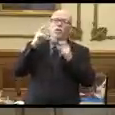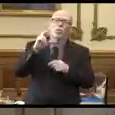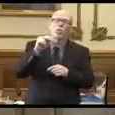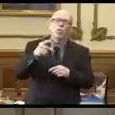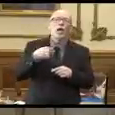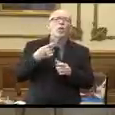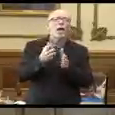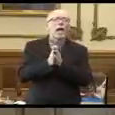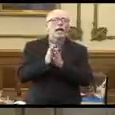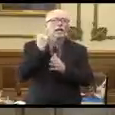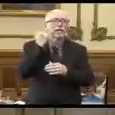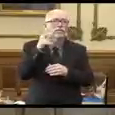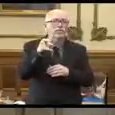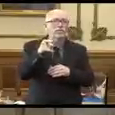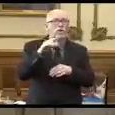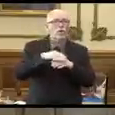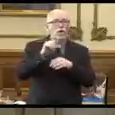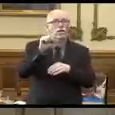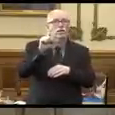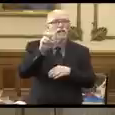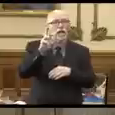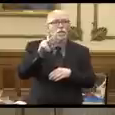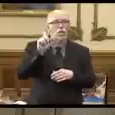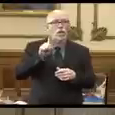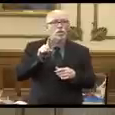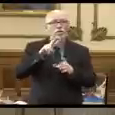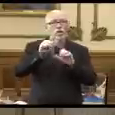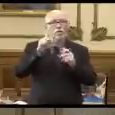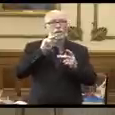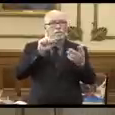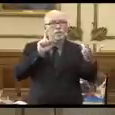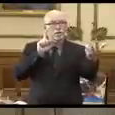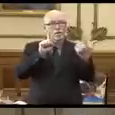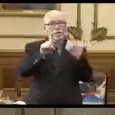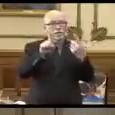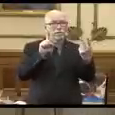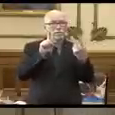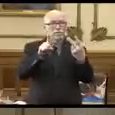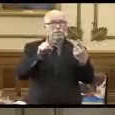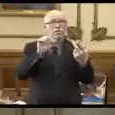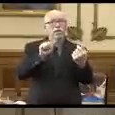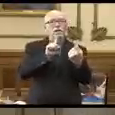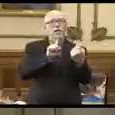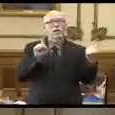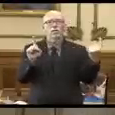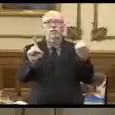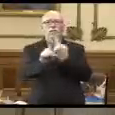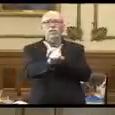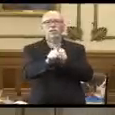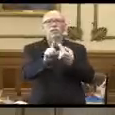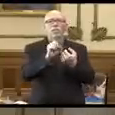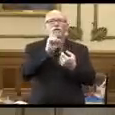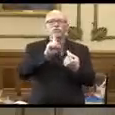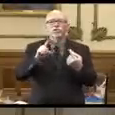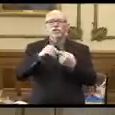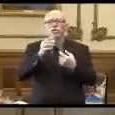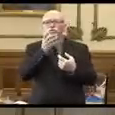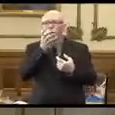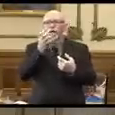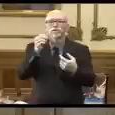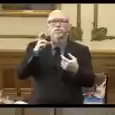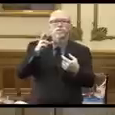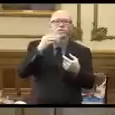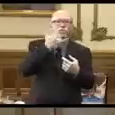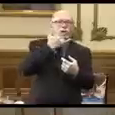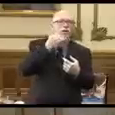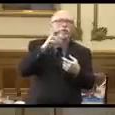ask that if you are on the sidewalk and you're approaching a group of people, that maybe you step into the street or you step up onto the grass or wherever so that you